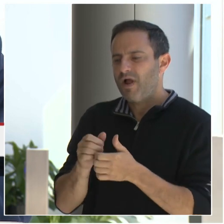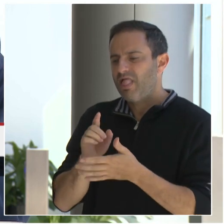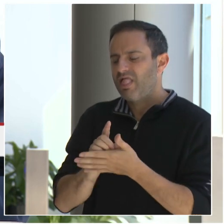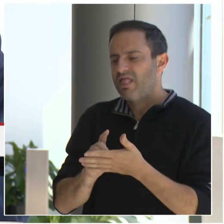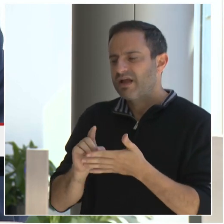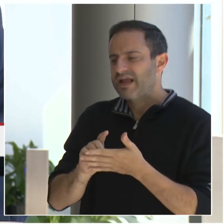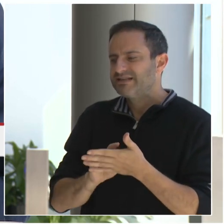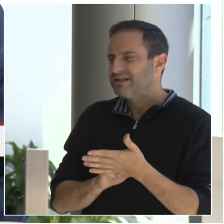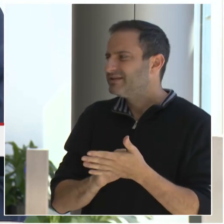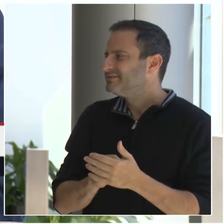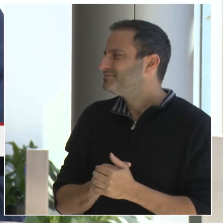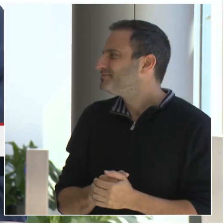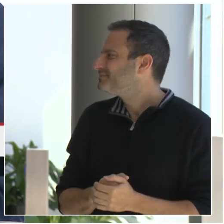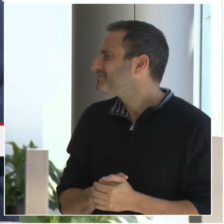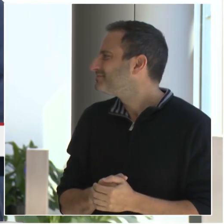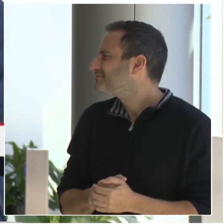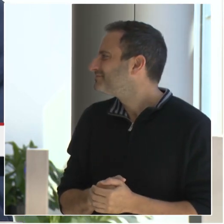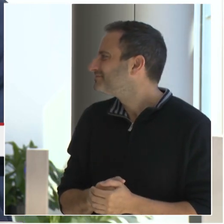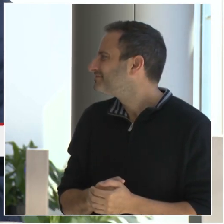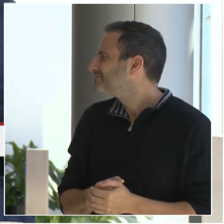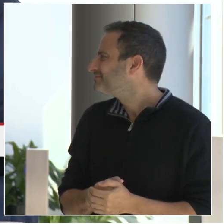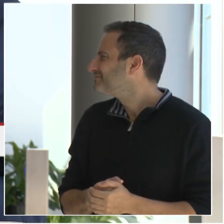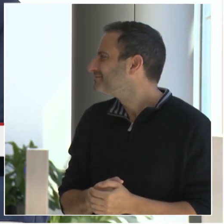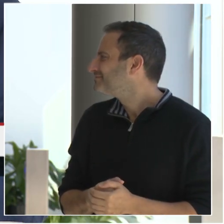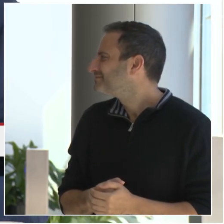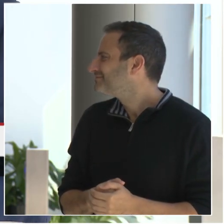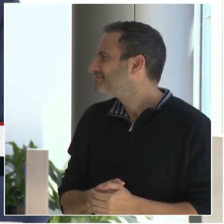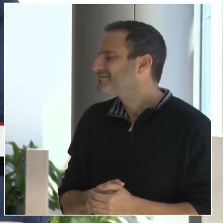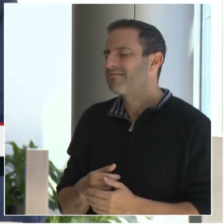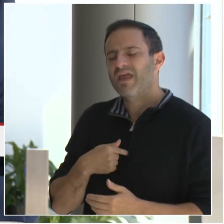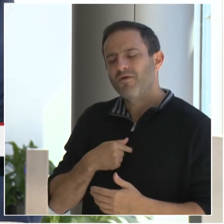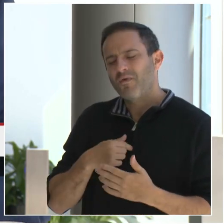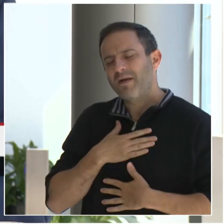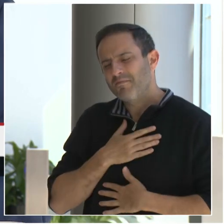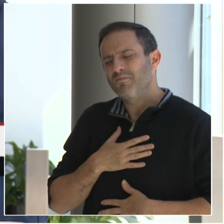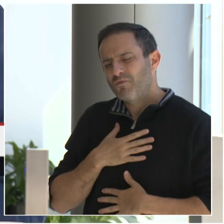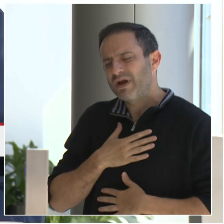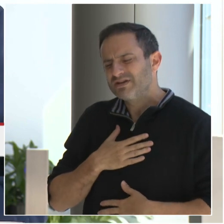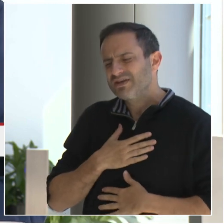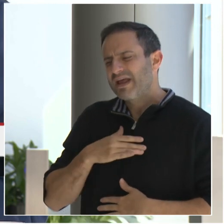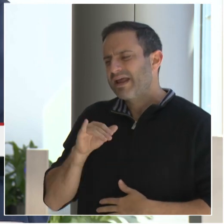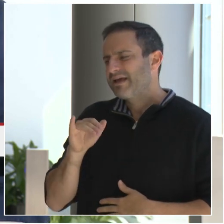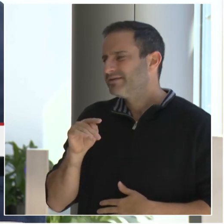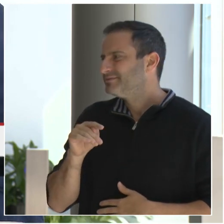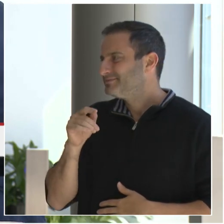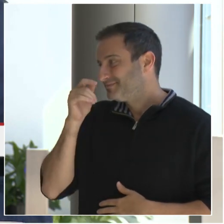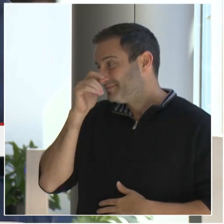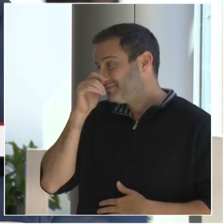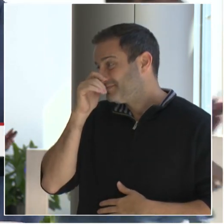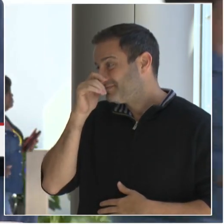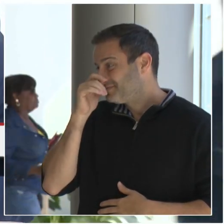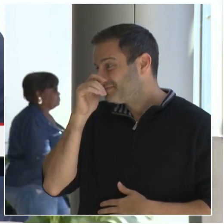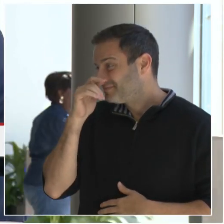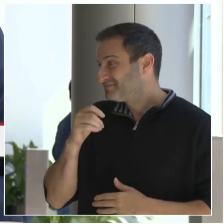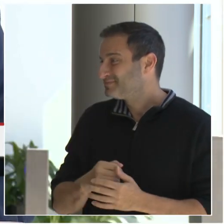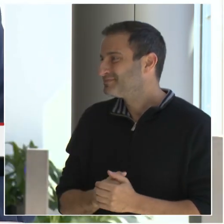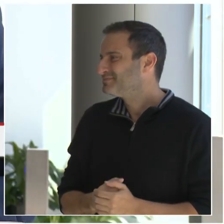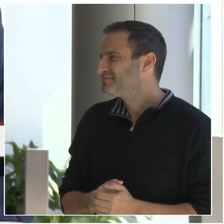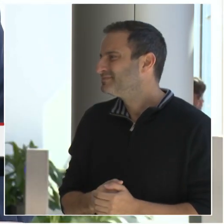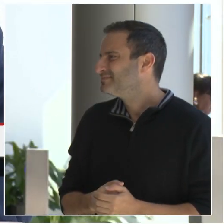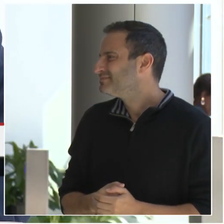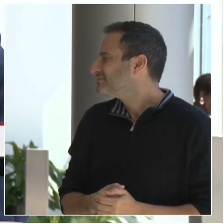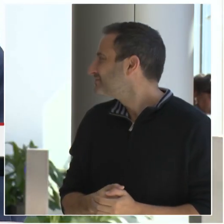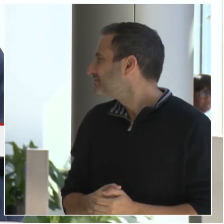communication infrastructure at the new headquarters. Really appreciate it. Little details go a long way in a